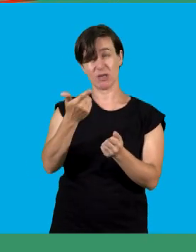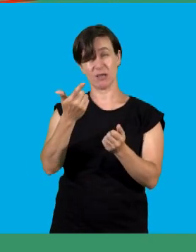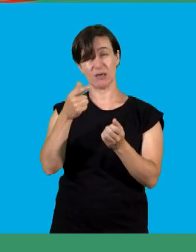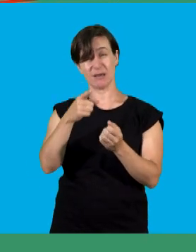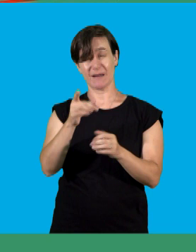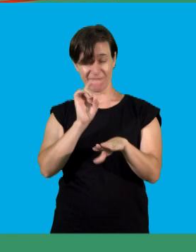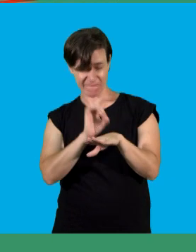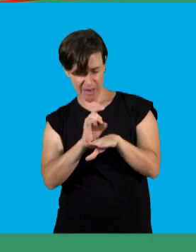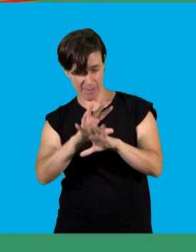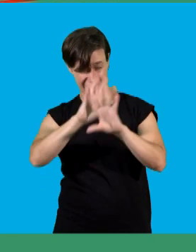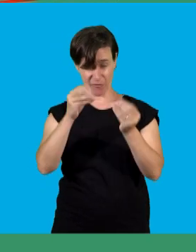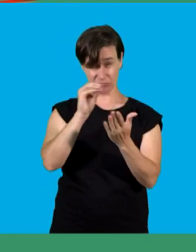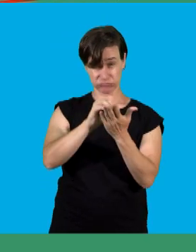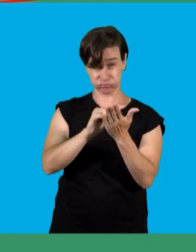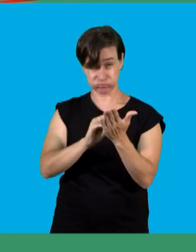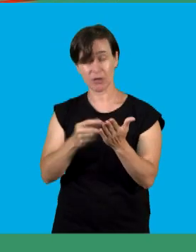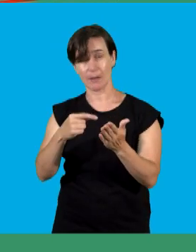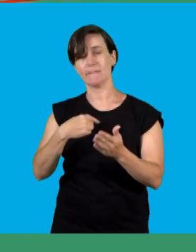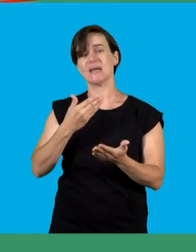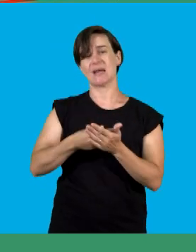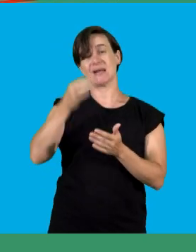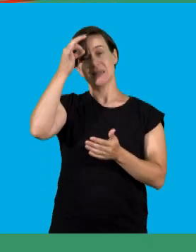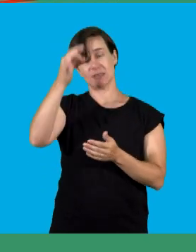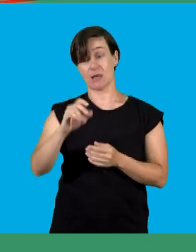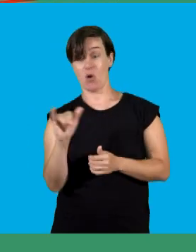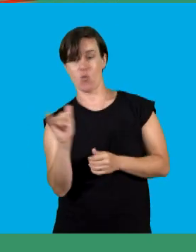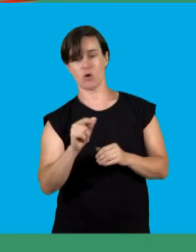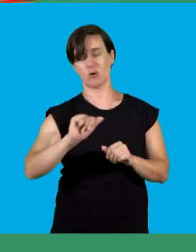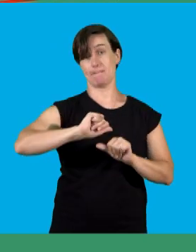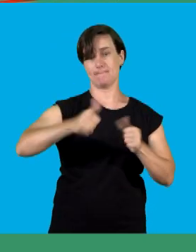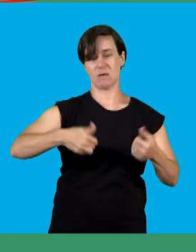by consensus? Consensus is another word for what? For an